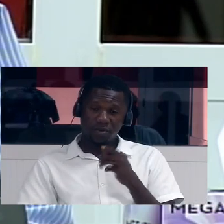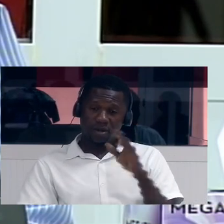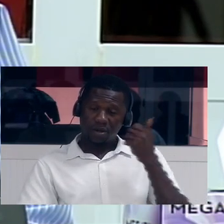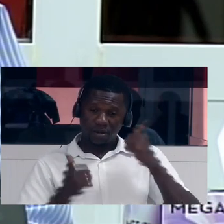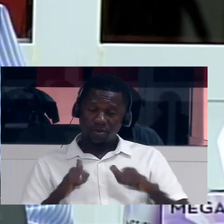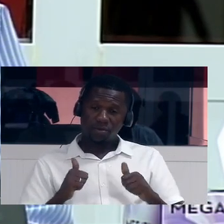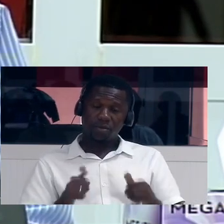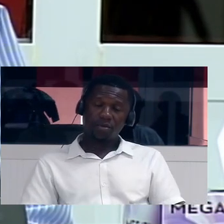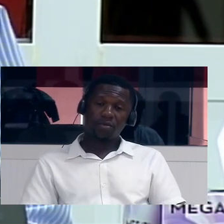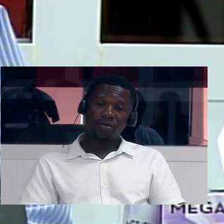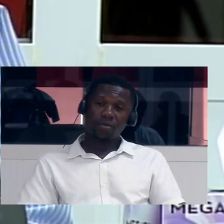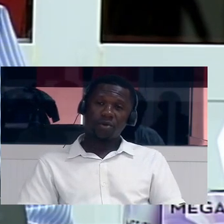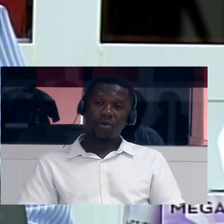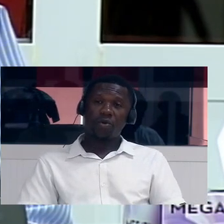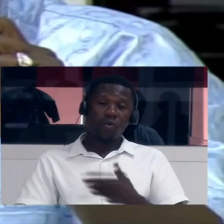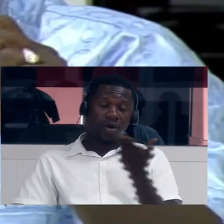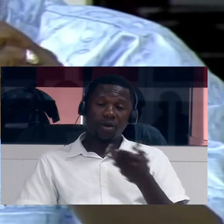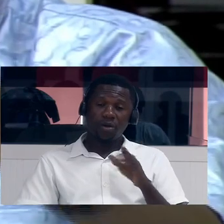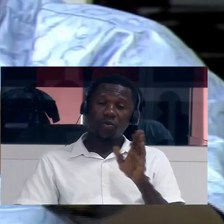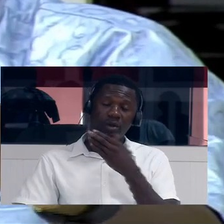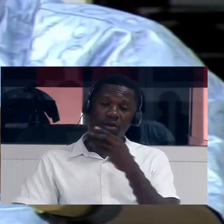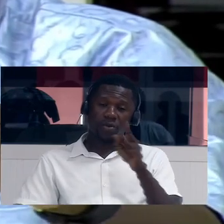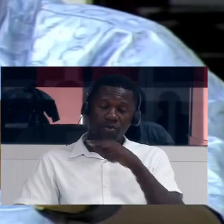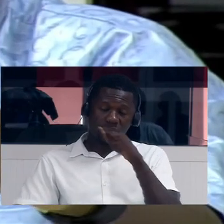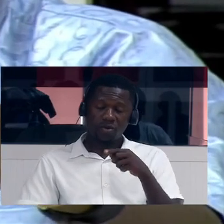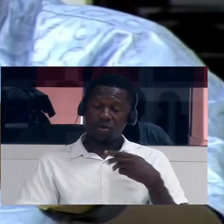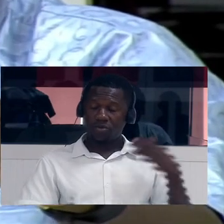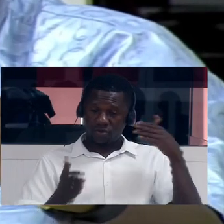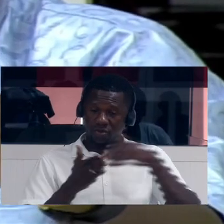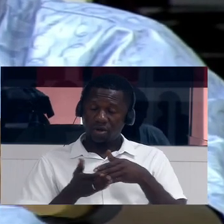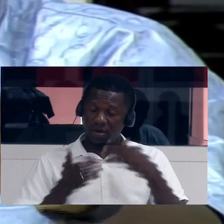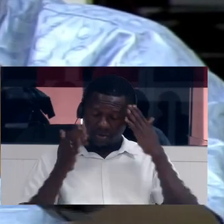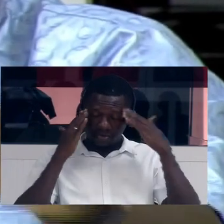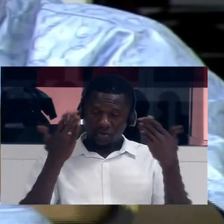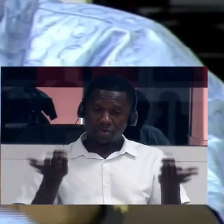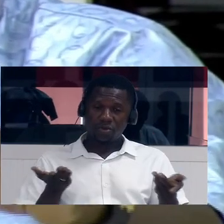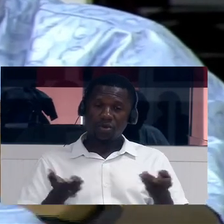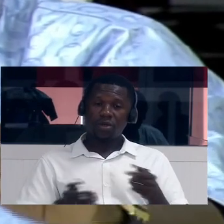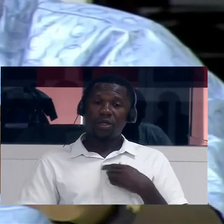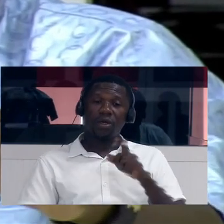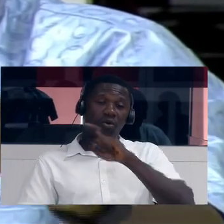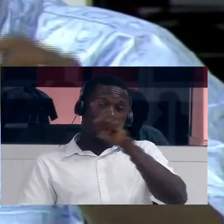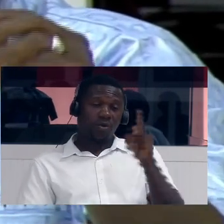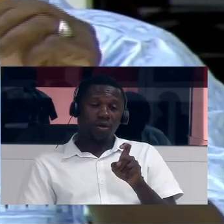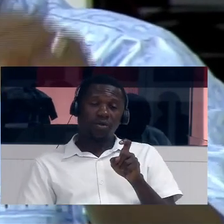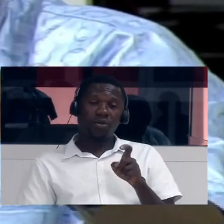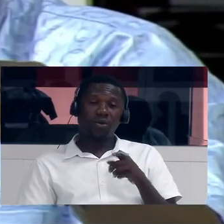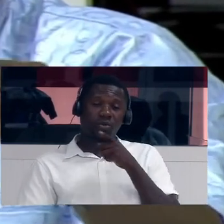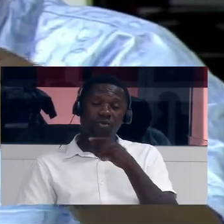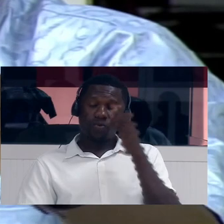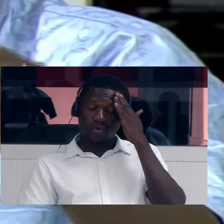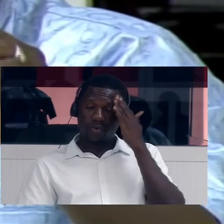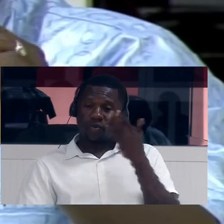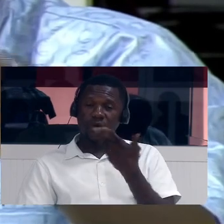went wrong, up to now I don't know yet. So the question I have for you is, do you know whether this new